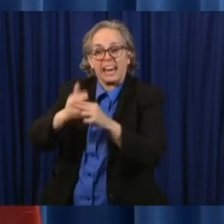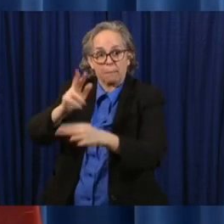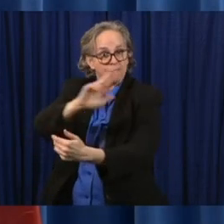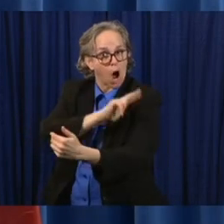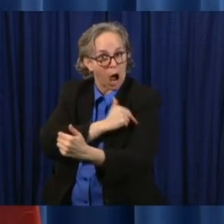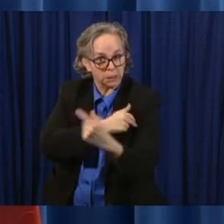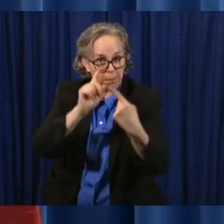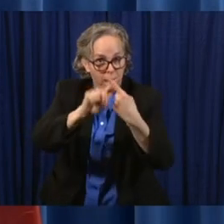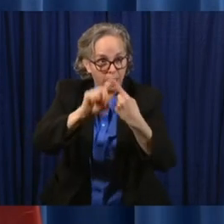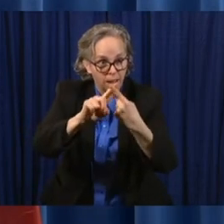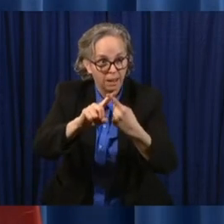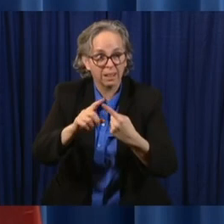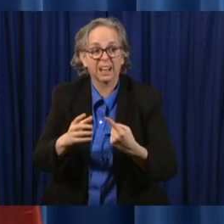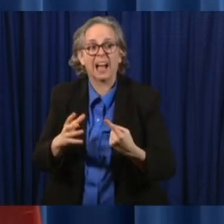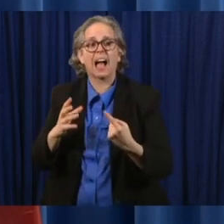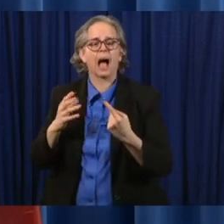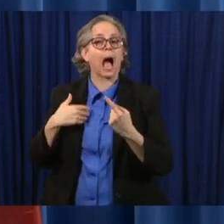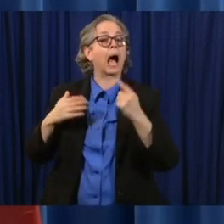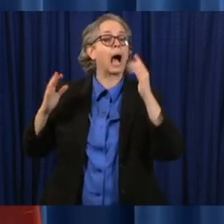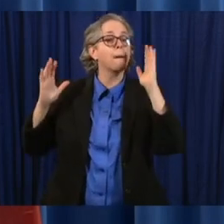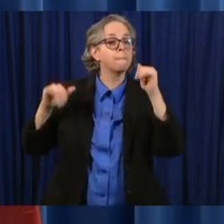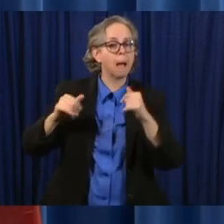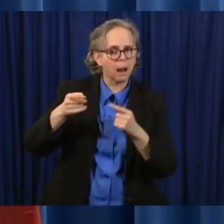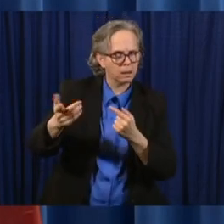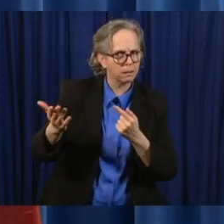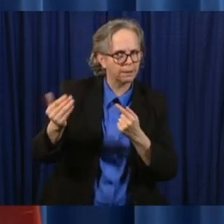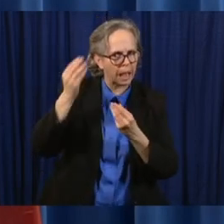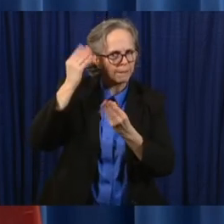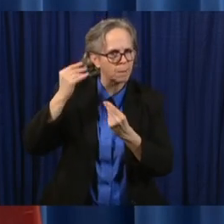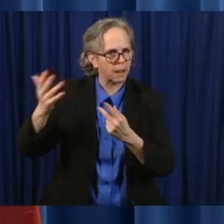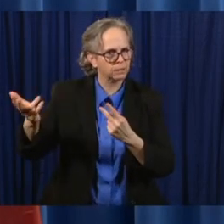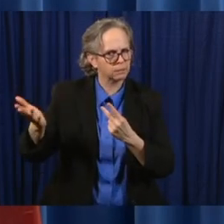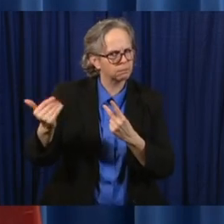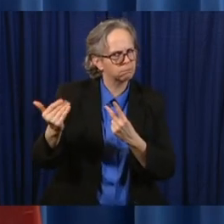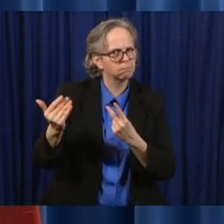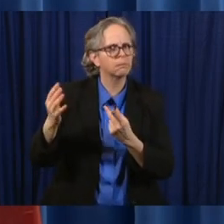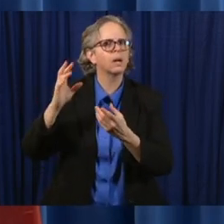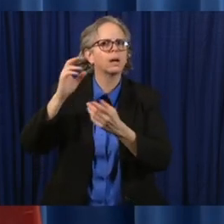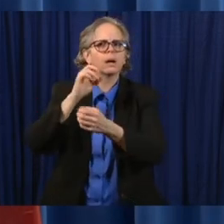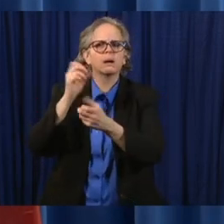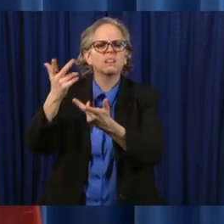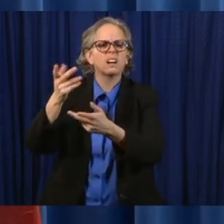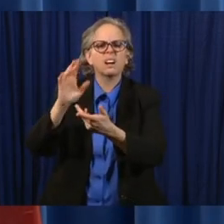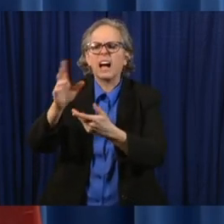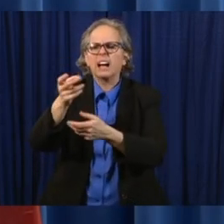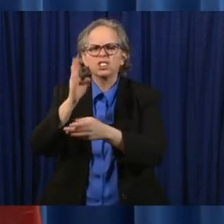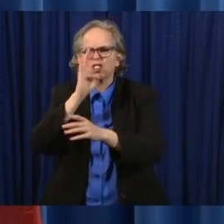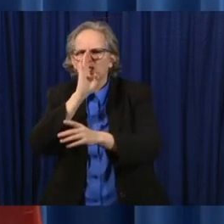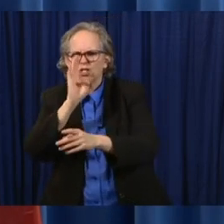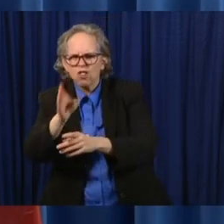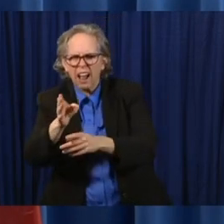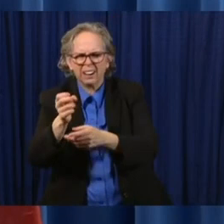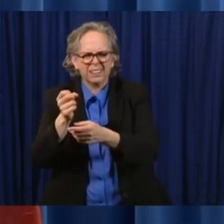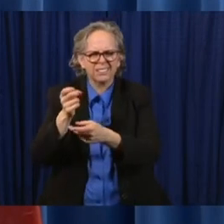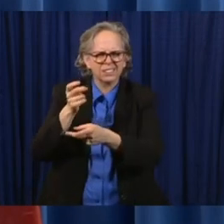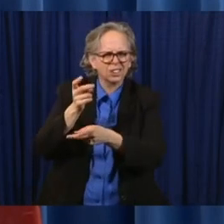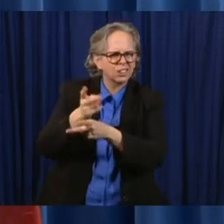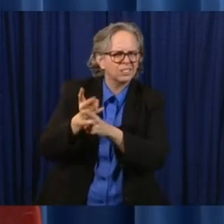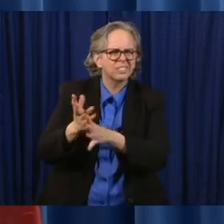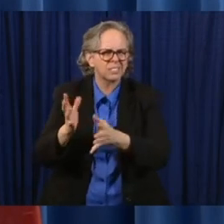So, to put in plain English, you'll be able to see by hospital the number of